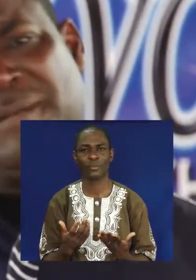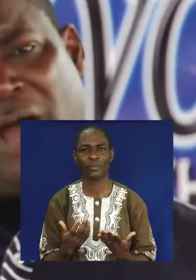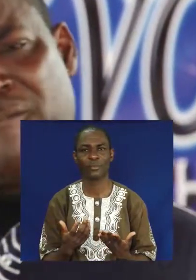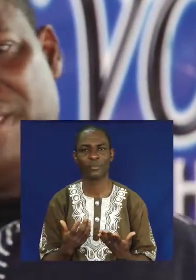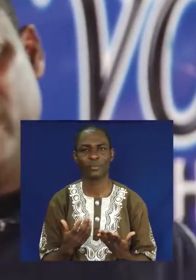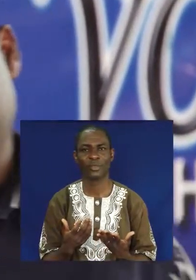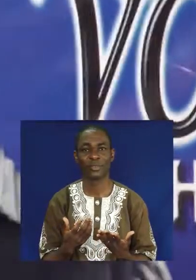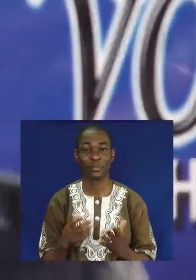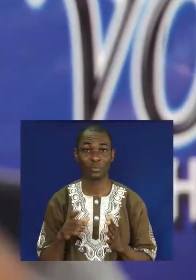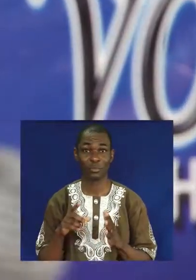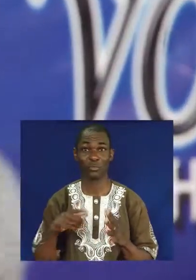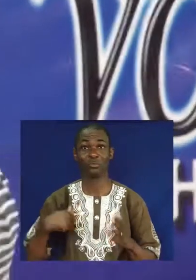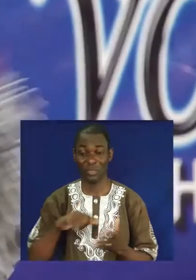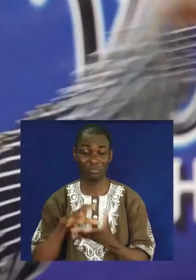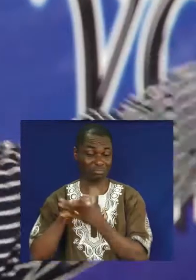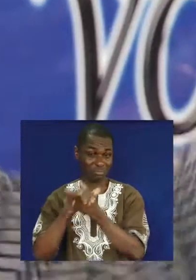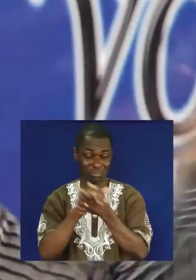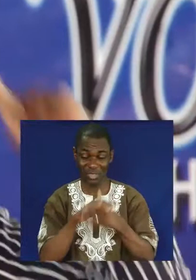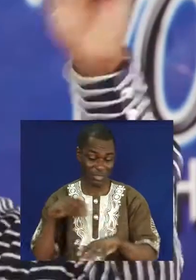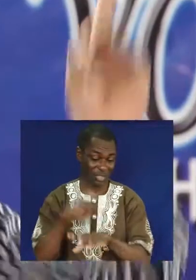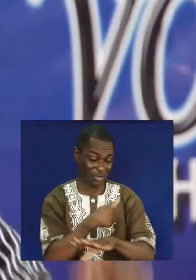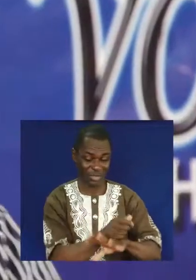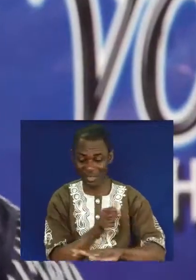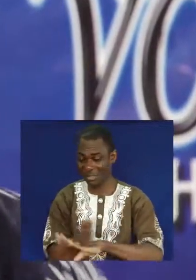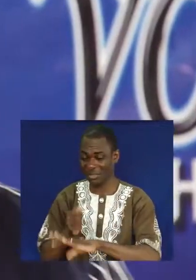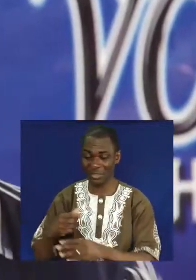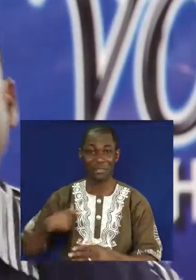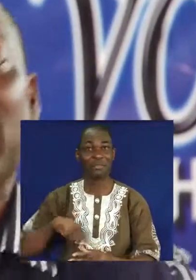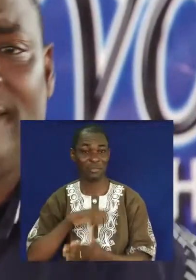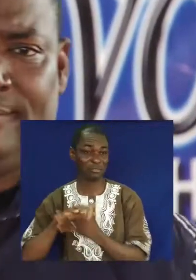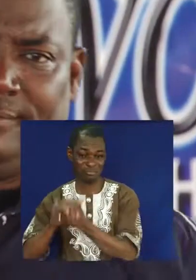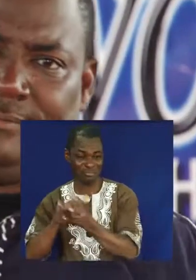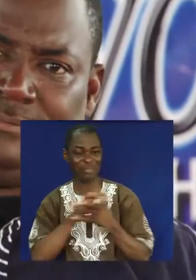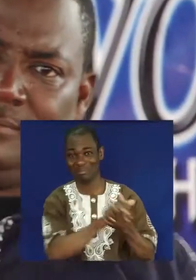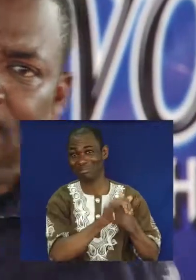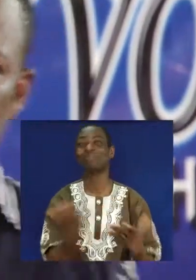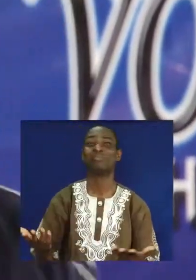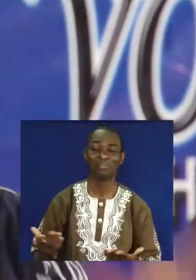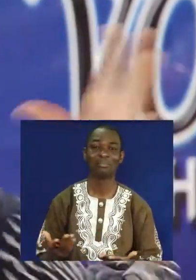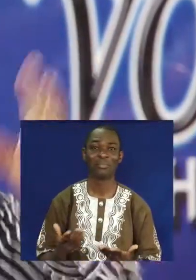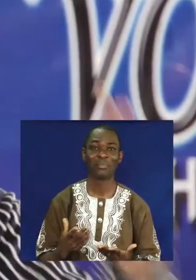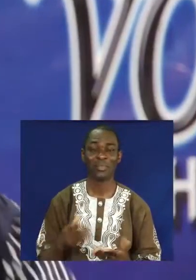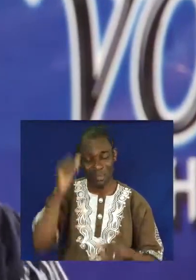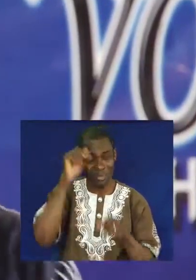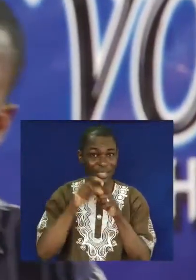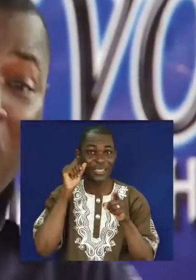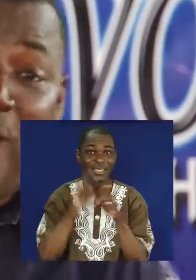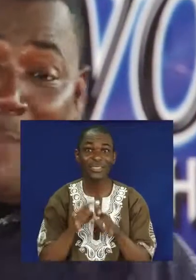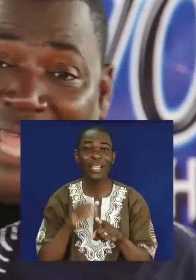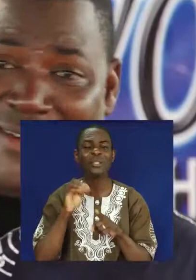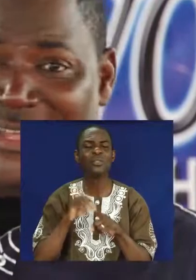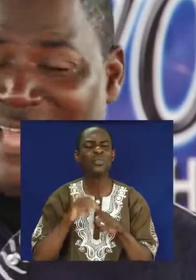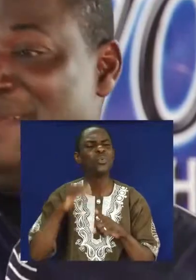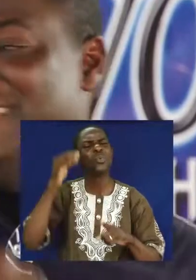Rana Mibisau. Your filling stations are extra or may Hosia. Politicians and Guardia. Woman Quadia, because Patron